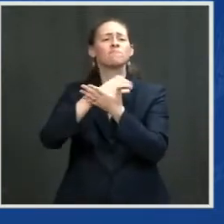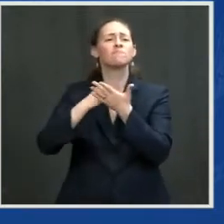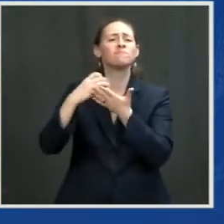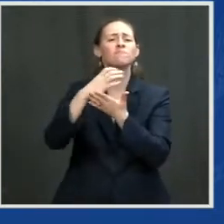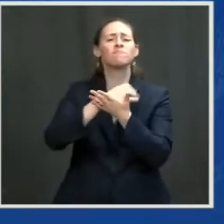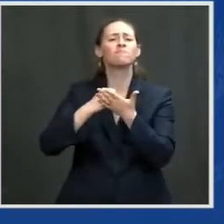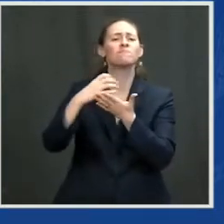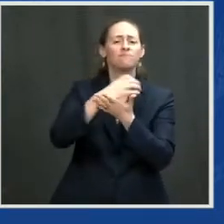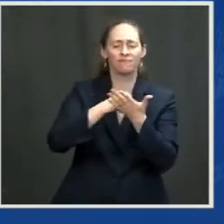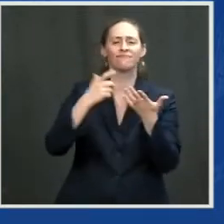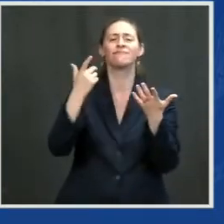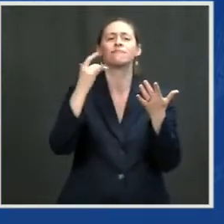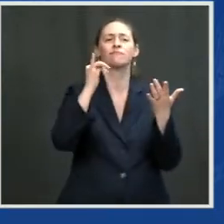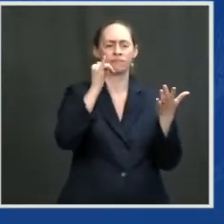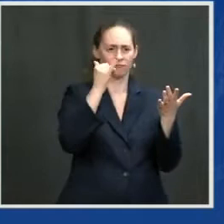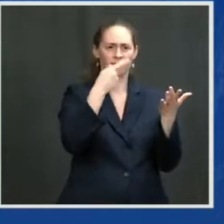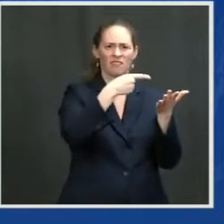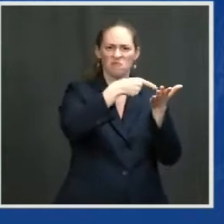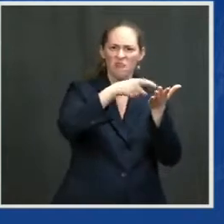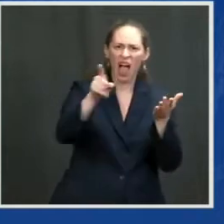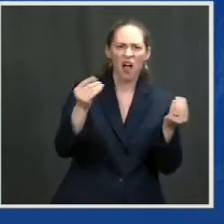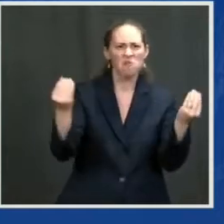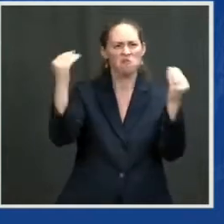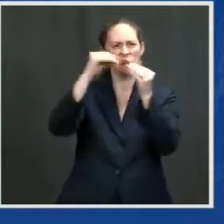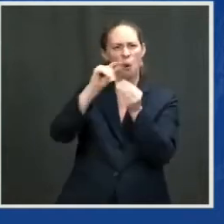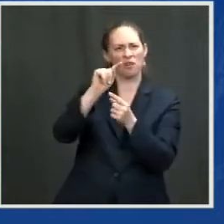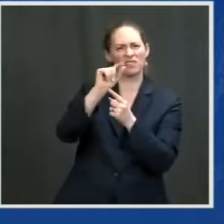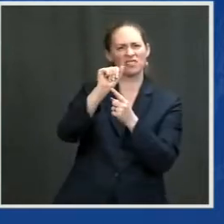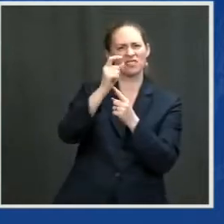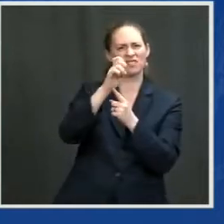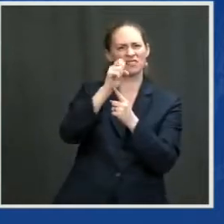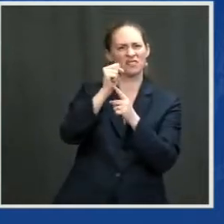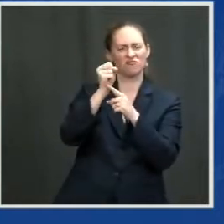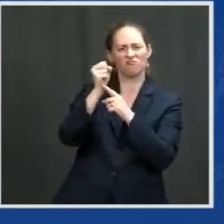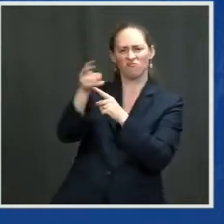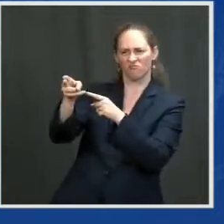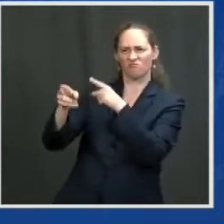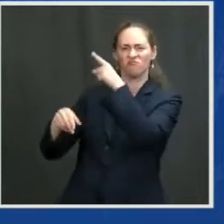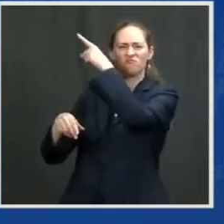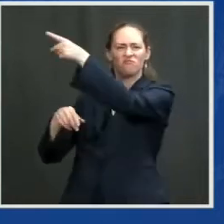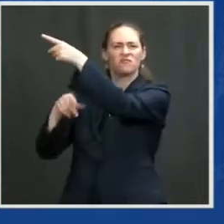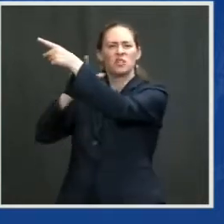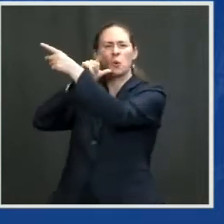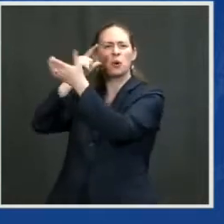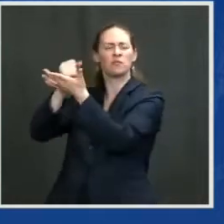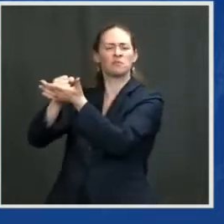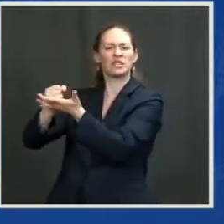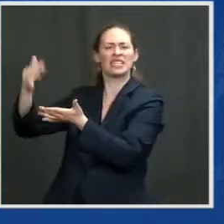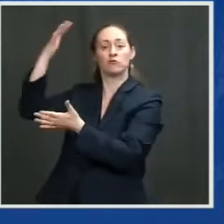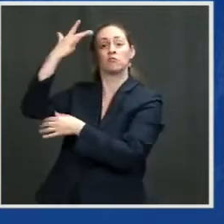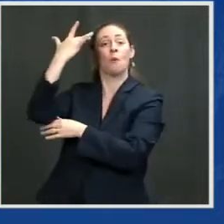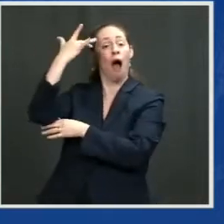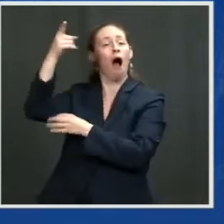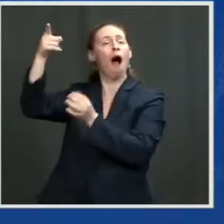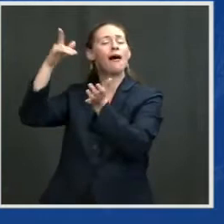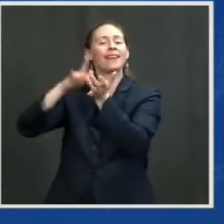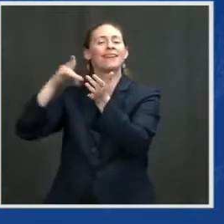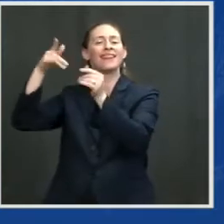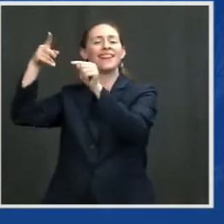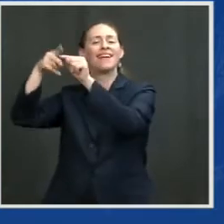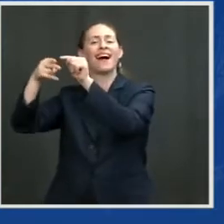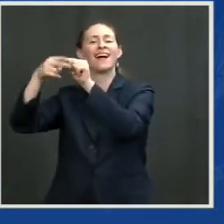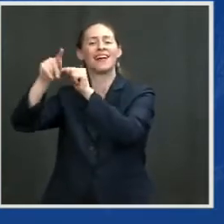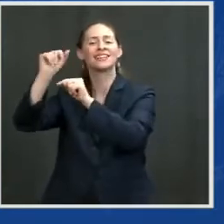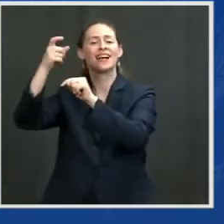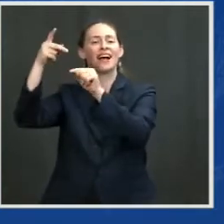billions of dollars in terms of the rate at which they pay. And look, here we go. You know, still, the fact